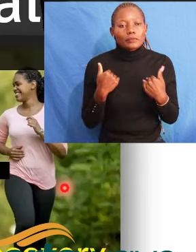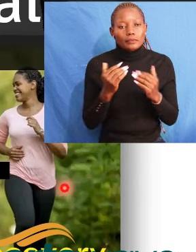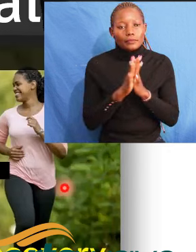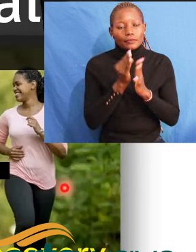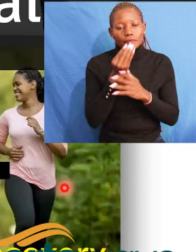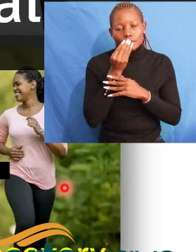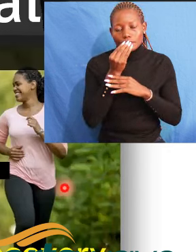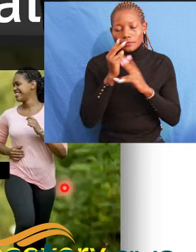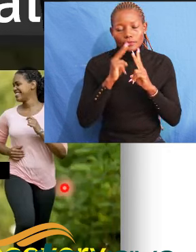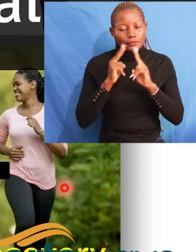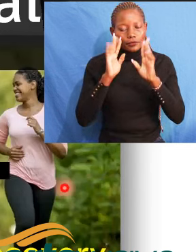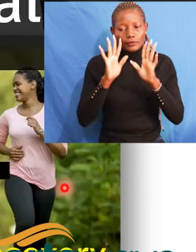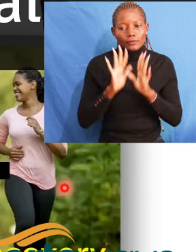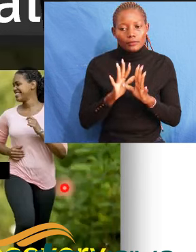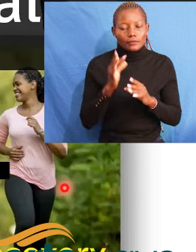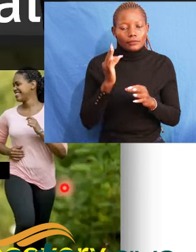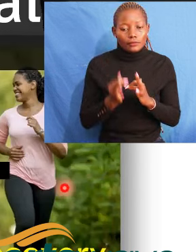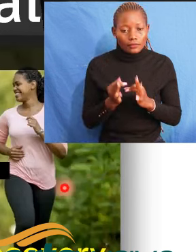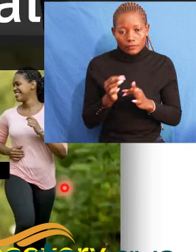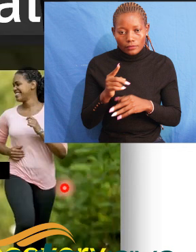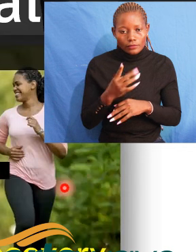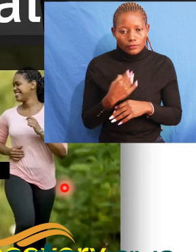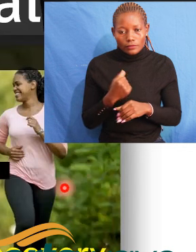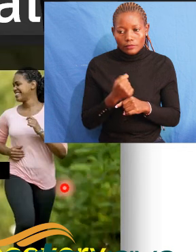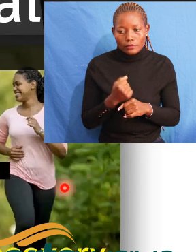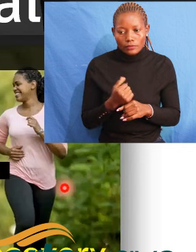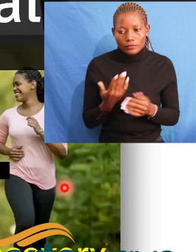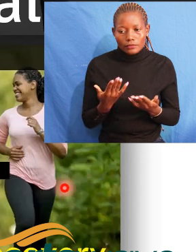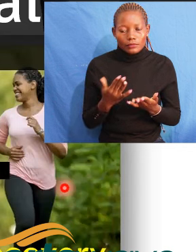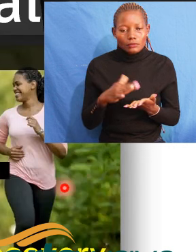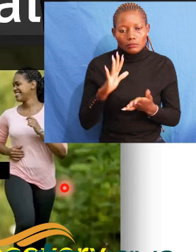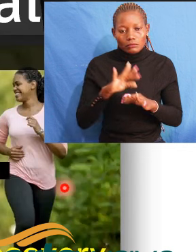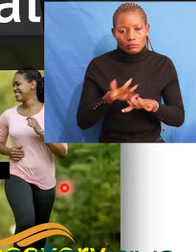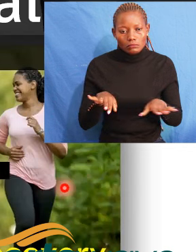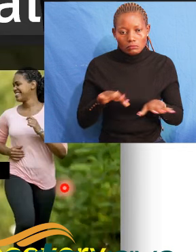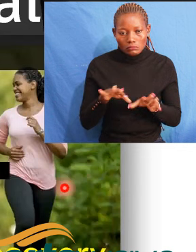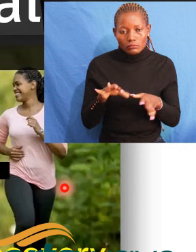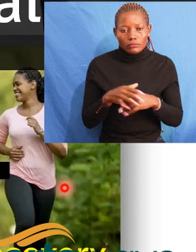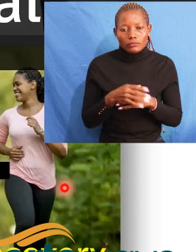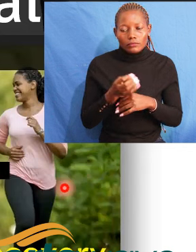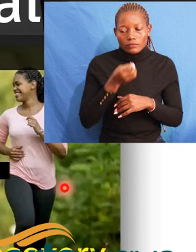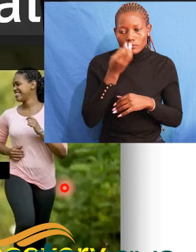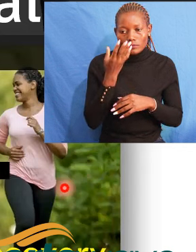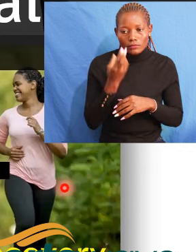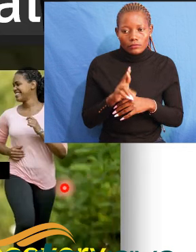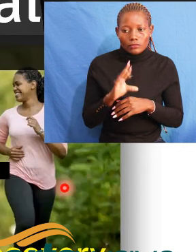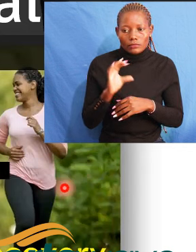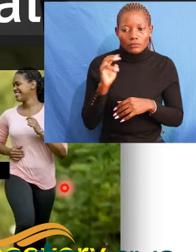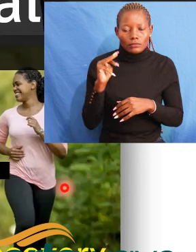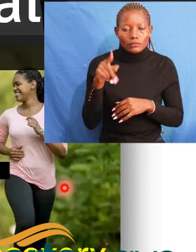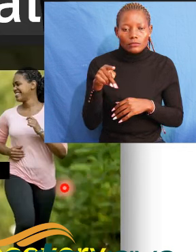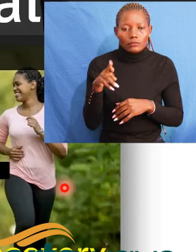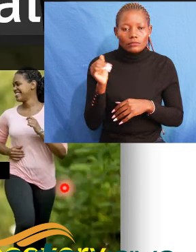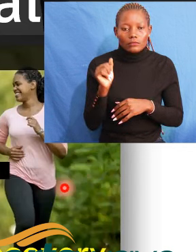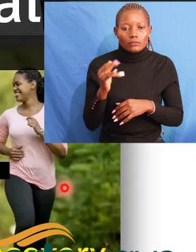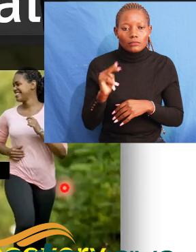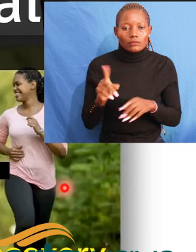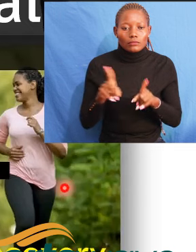it something more, you can do cooling, heating, or compression. These are also beneficial too.